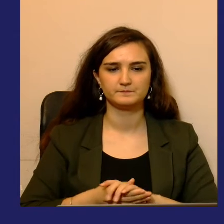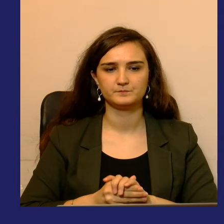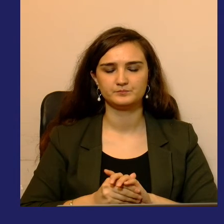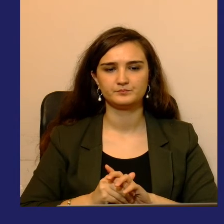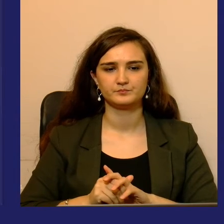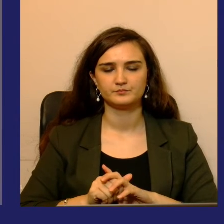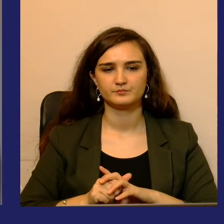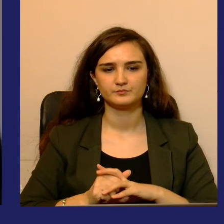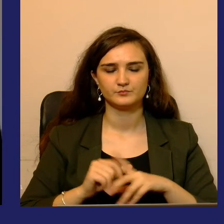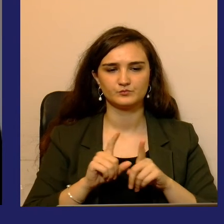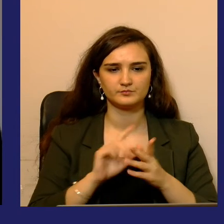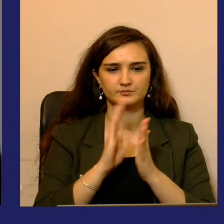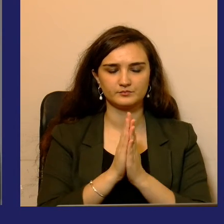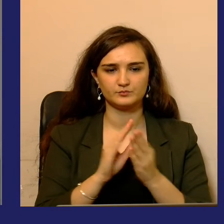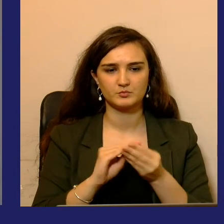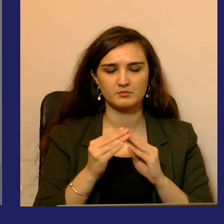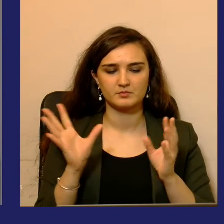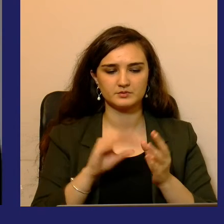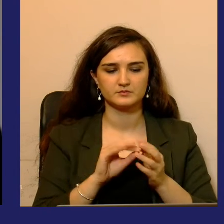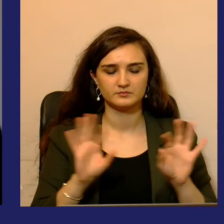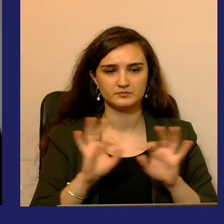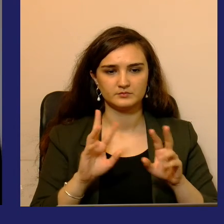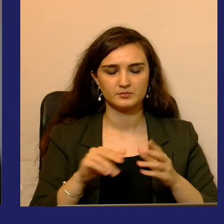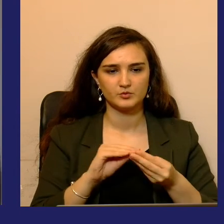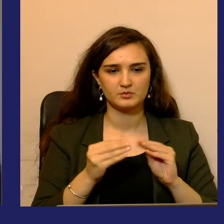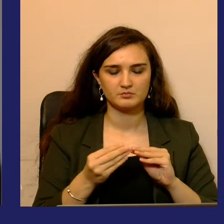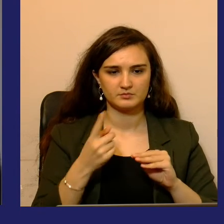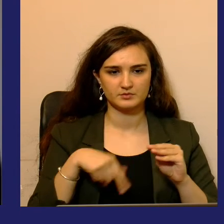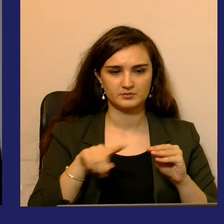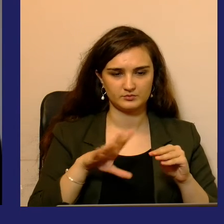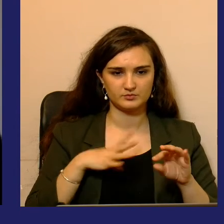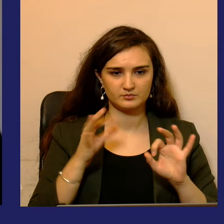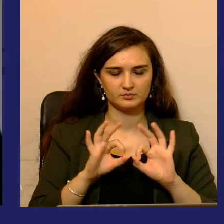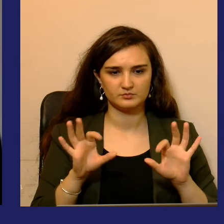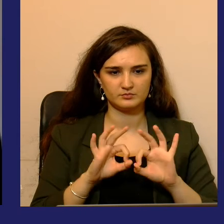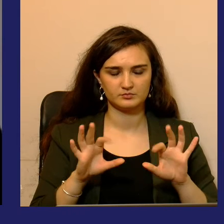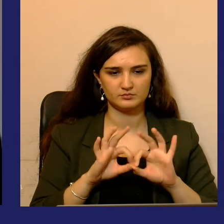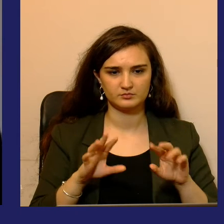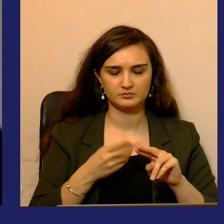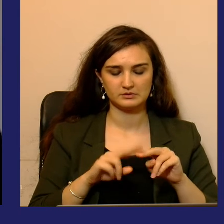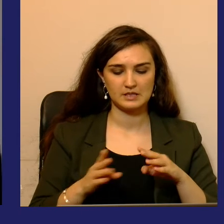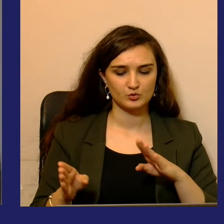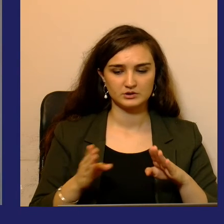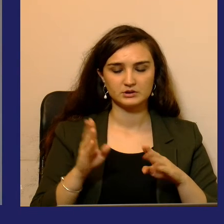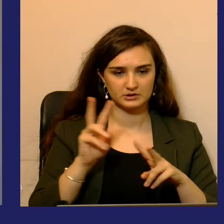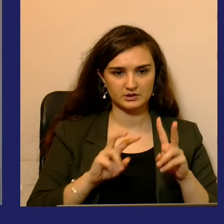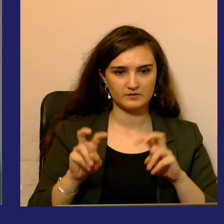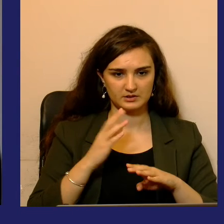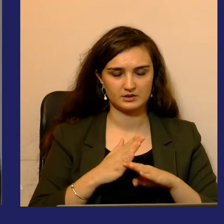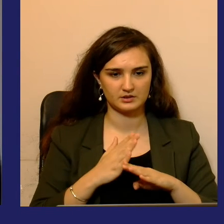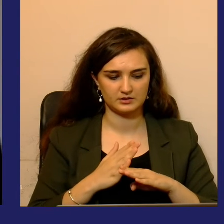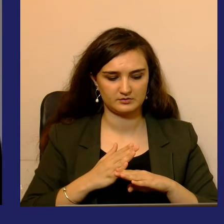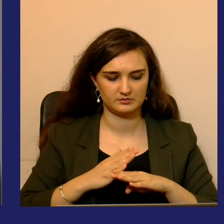challenges. I think there are solutions. Joy, it was, I won't say great listening to you, but